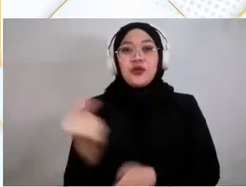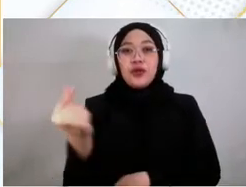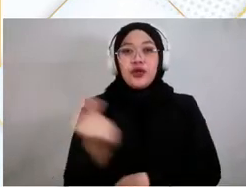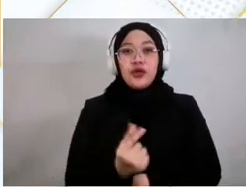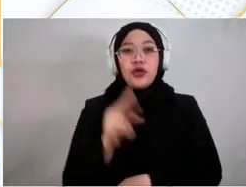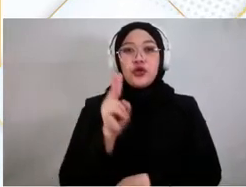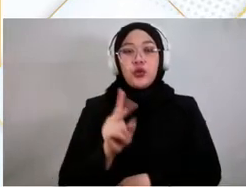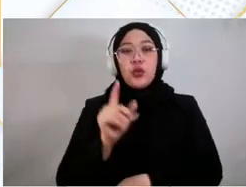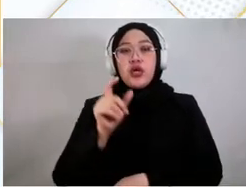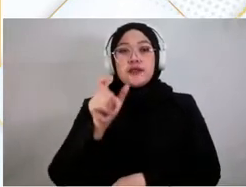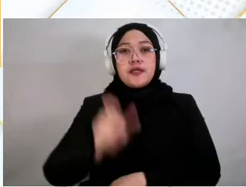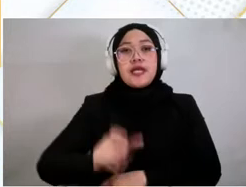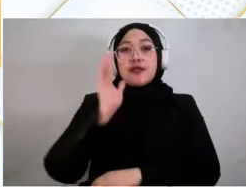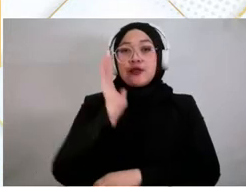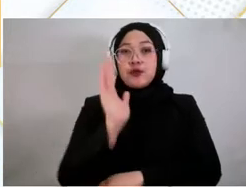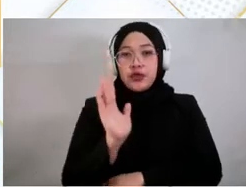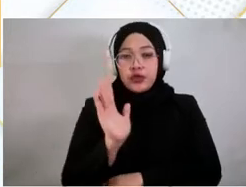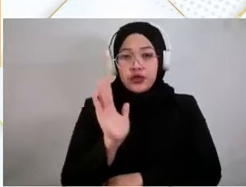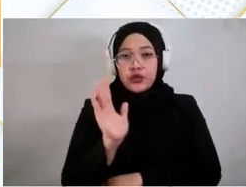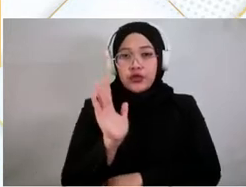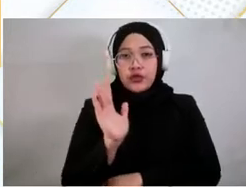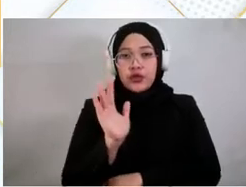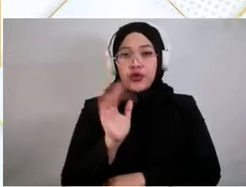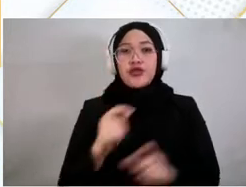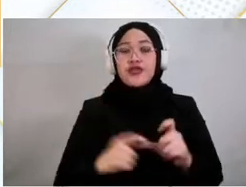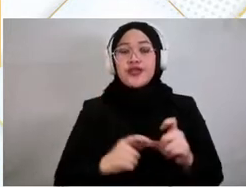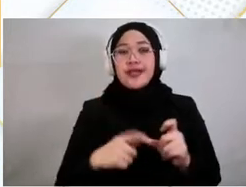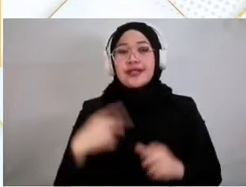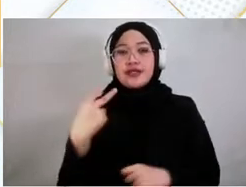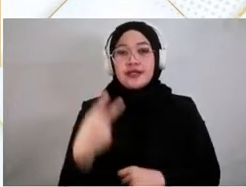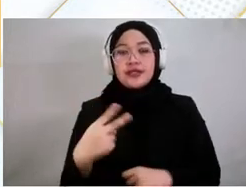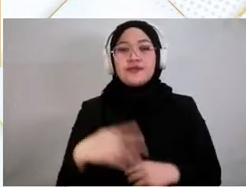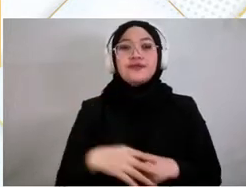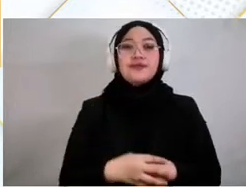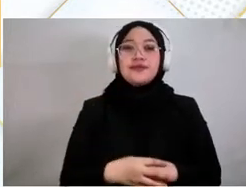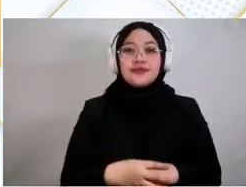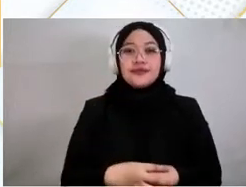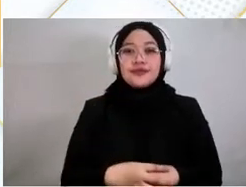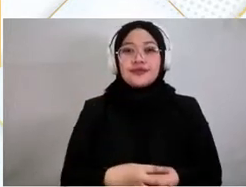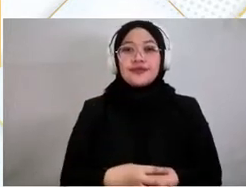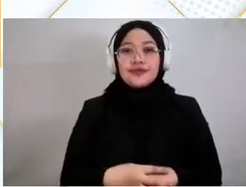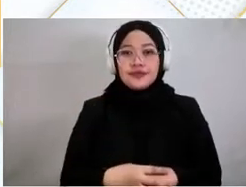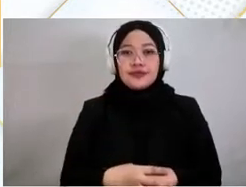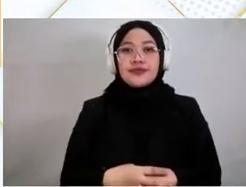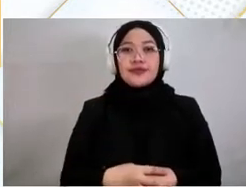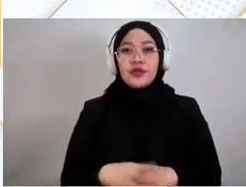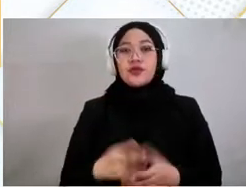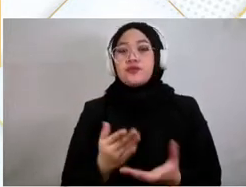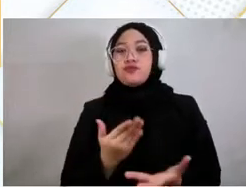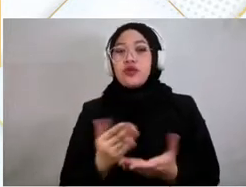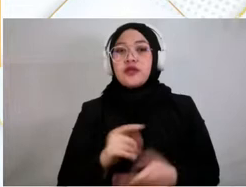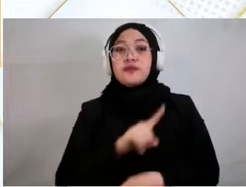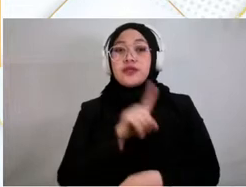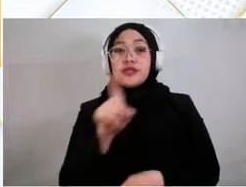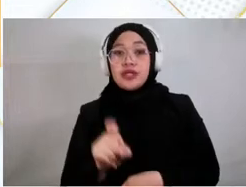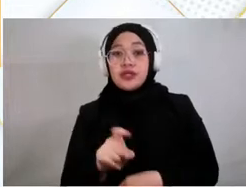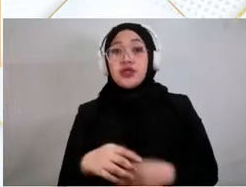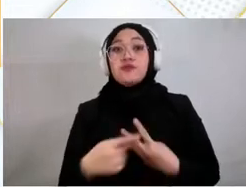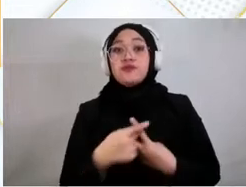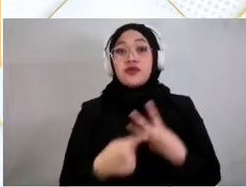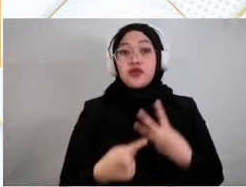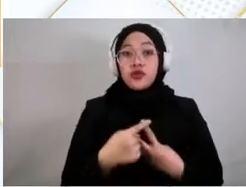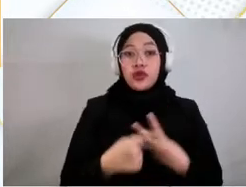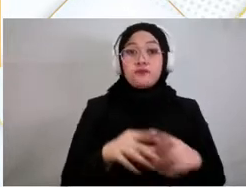the speakers of my second session. Once again, don't forget to submit your questions. Three questions will be chosen.